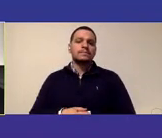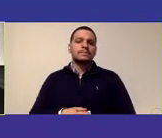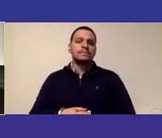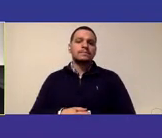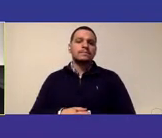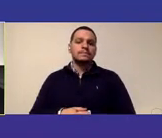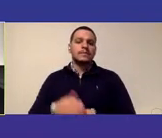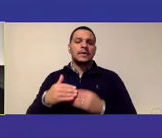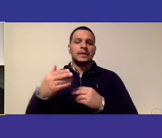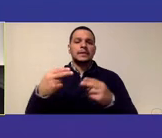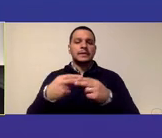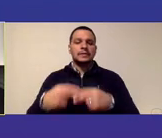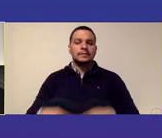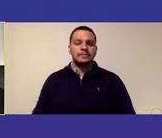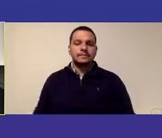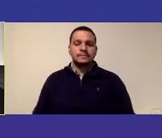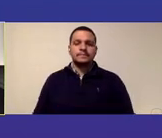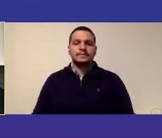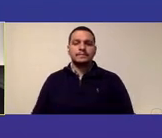Next slide.